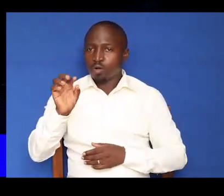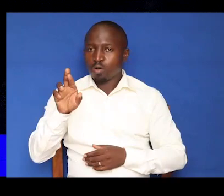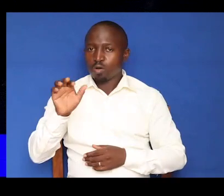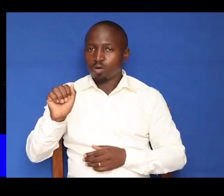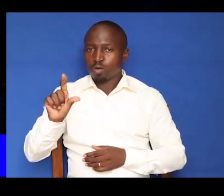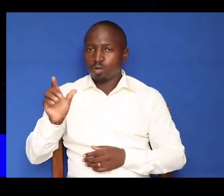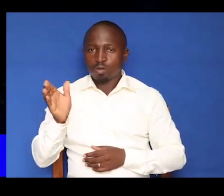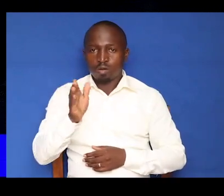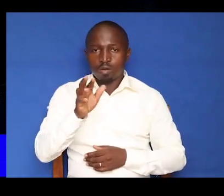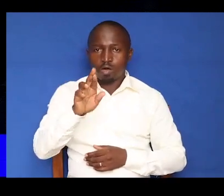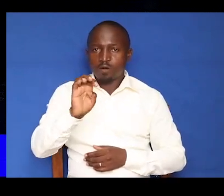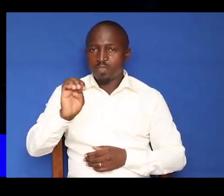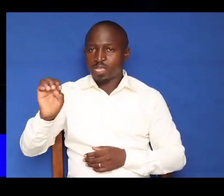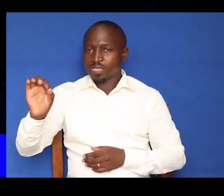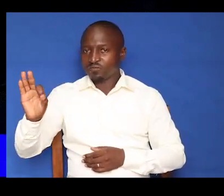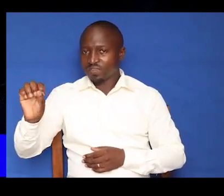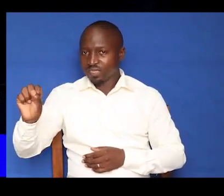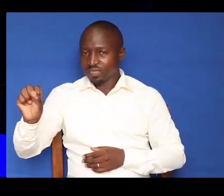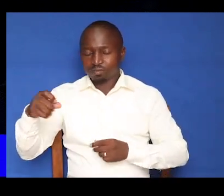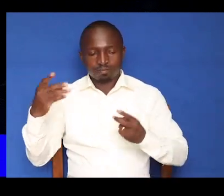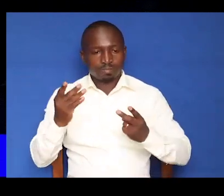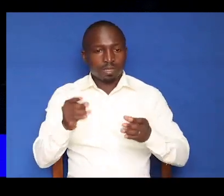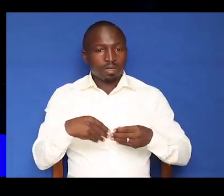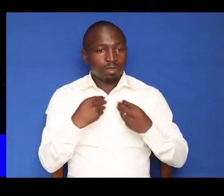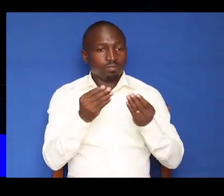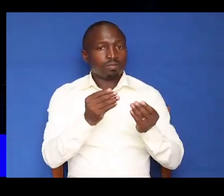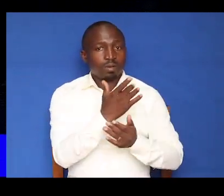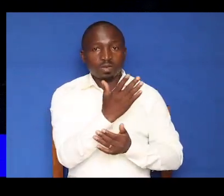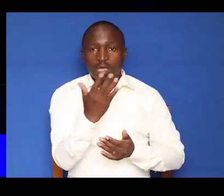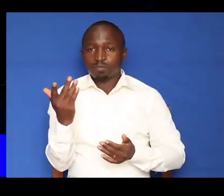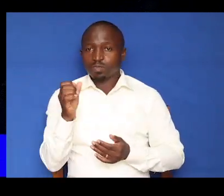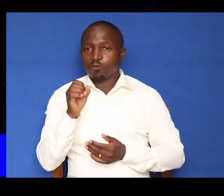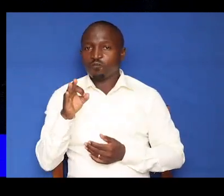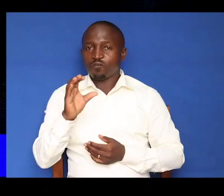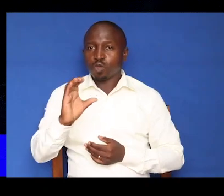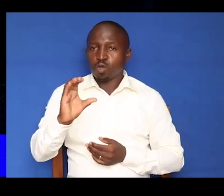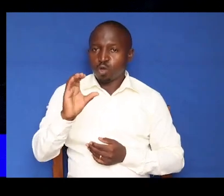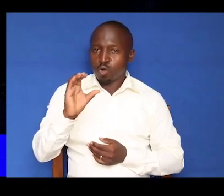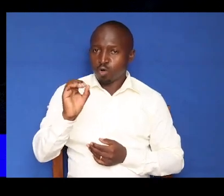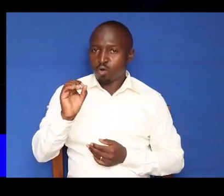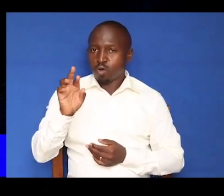reef. Also, it is important to give the types of coral reefs.